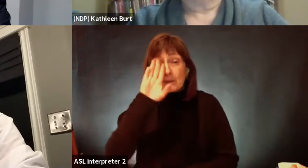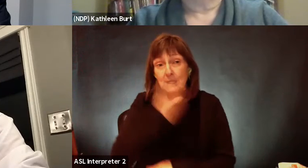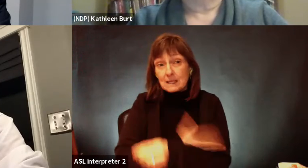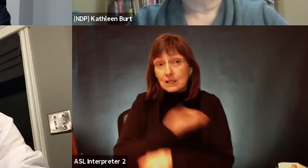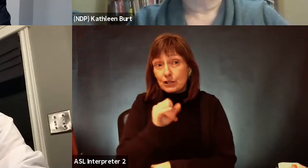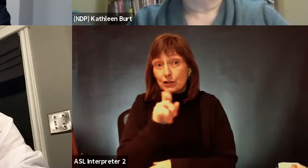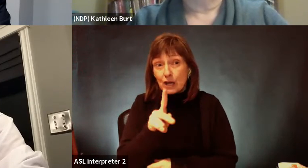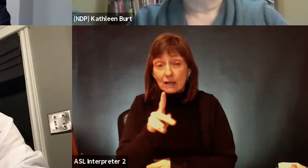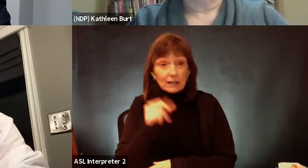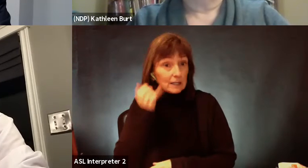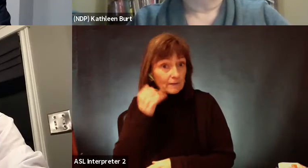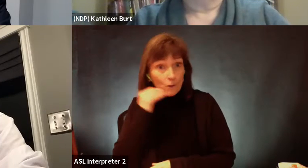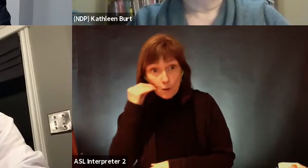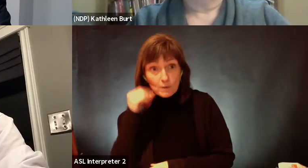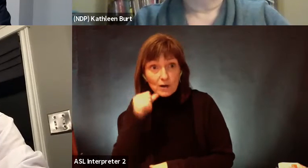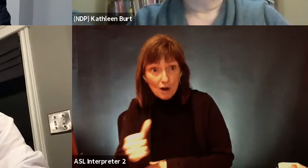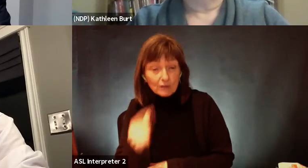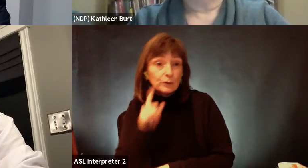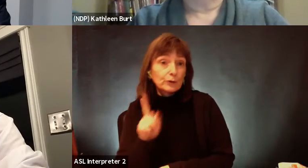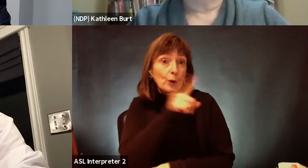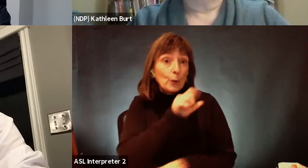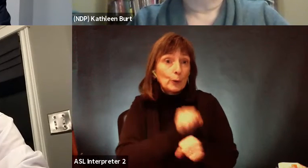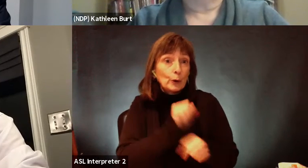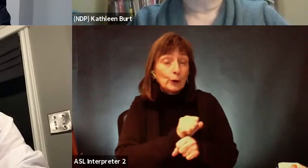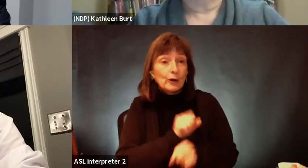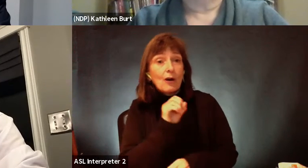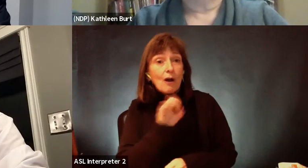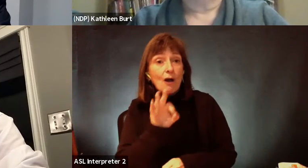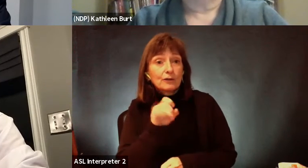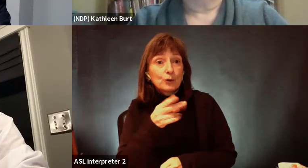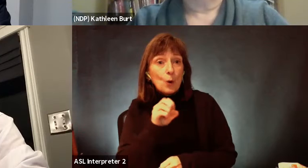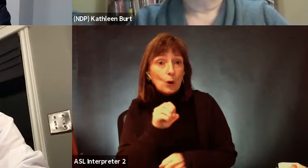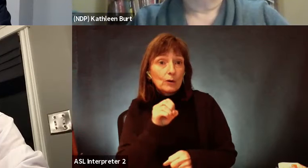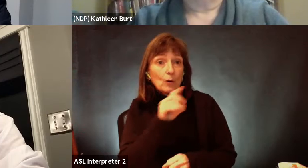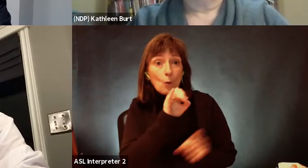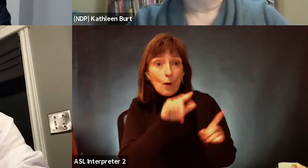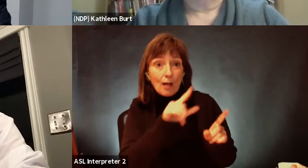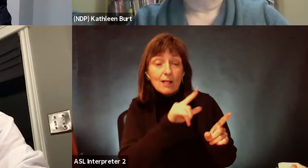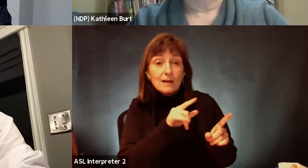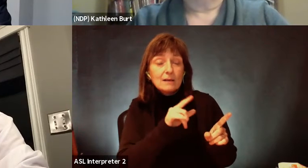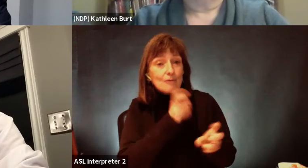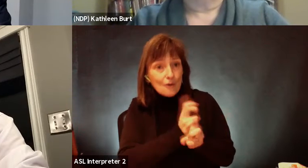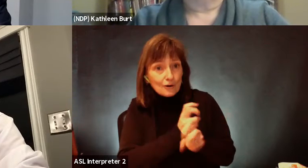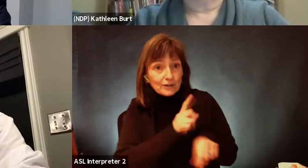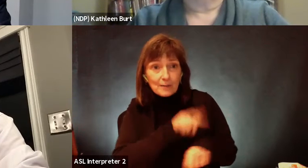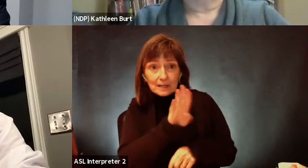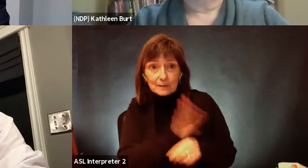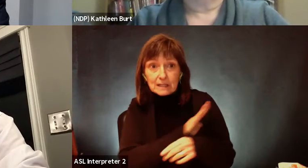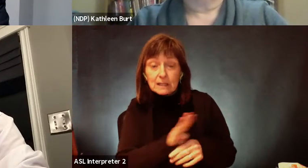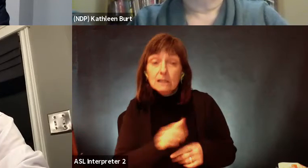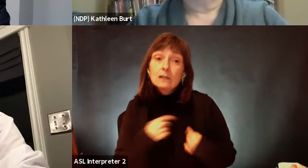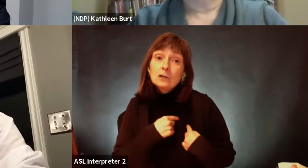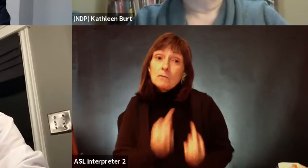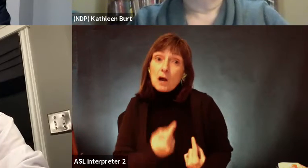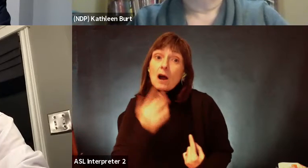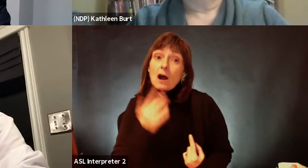home, he is working offshore, working in an industry that is going through some difficult times. So far, he's been lucky, but